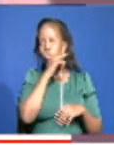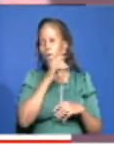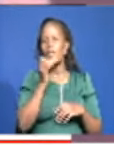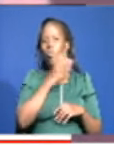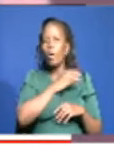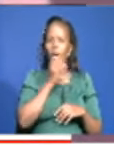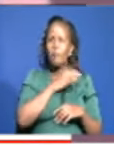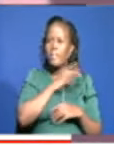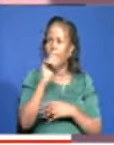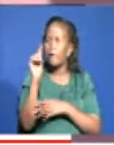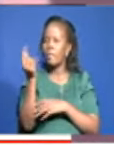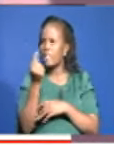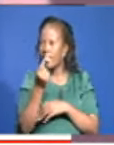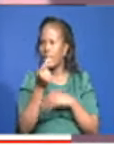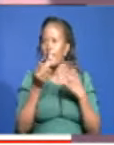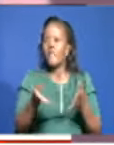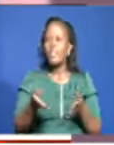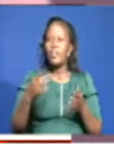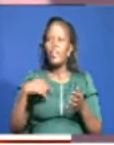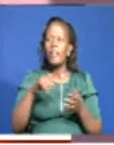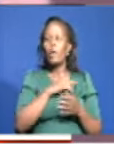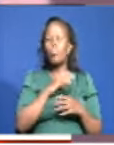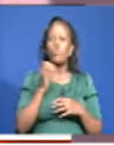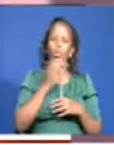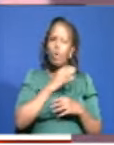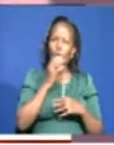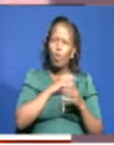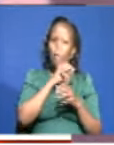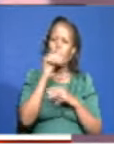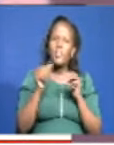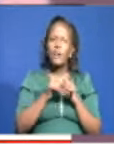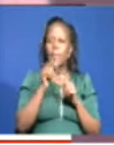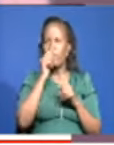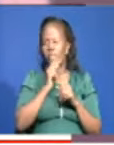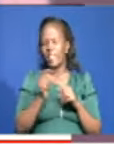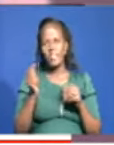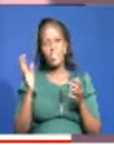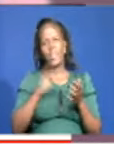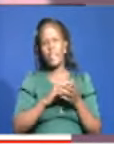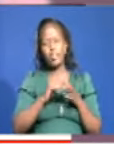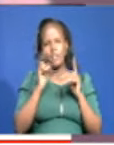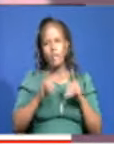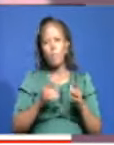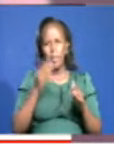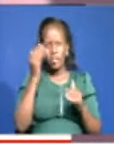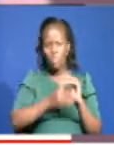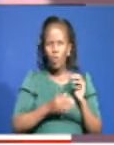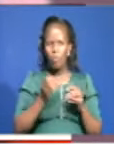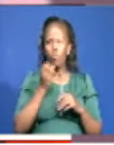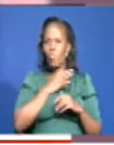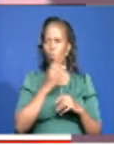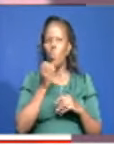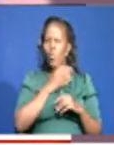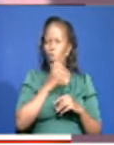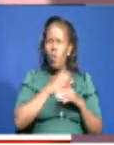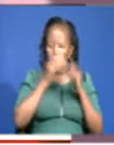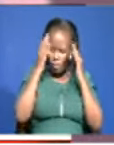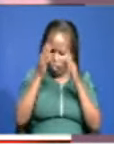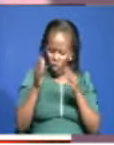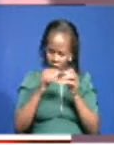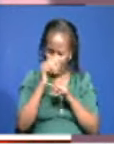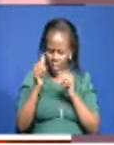complaining about Tanzania. We have to stop this culture of complaining and really look down at our competitiveness.